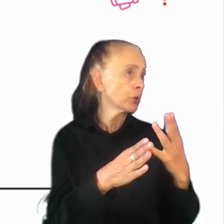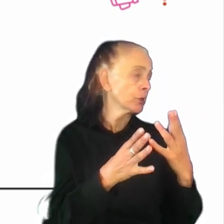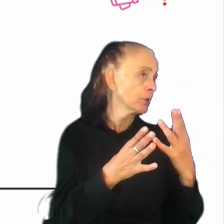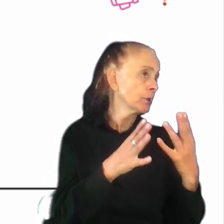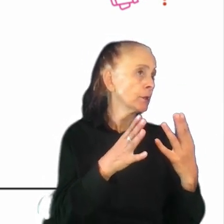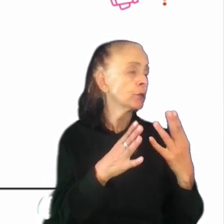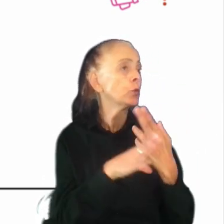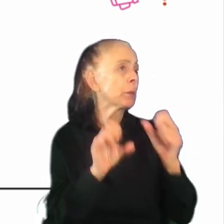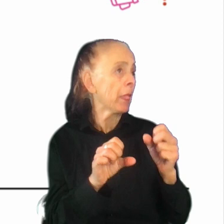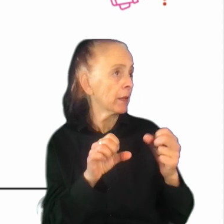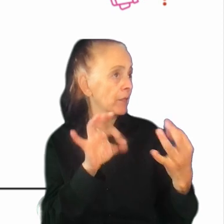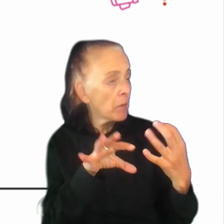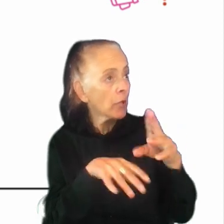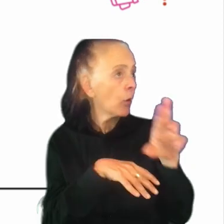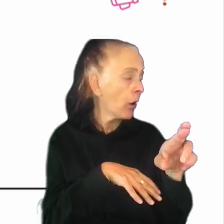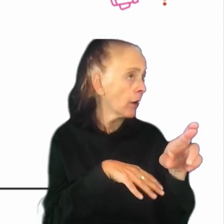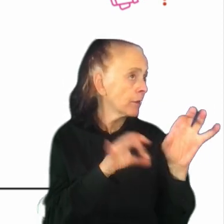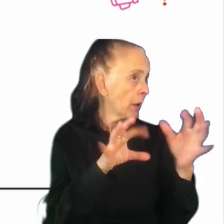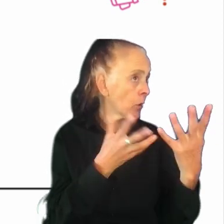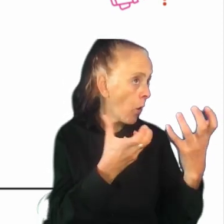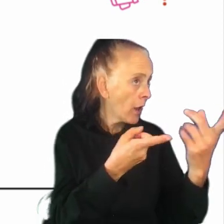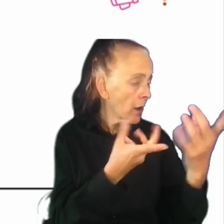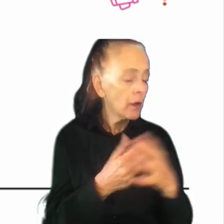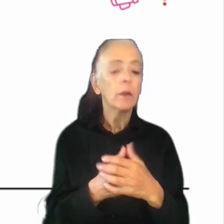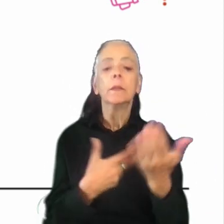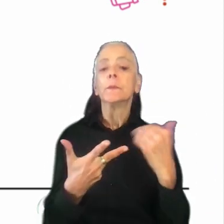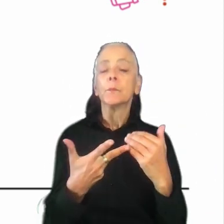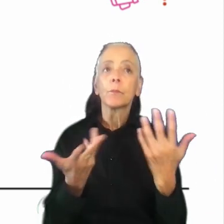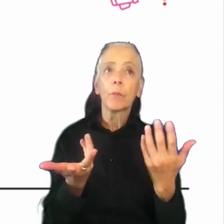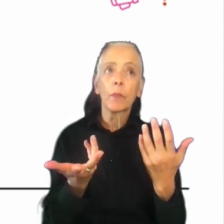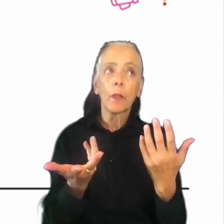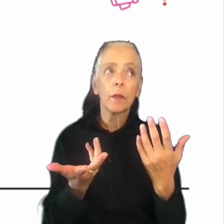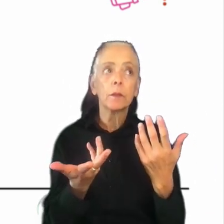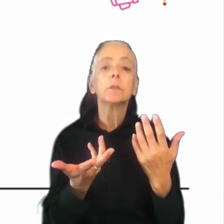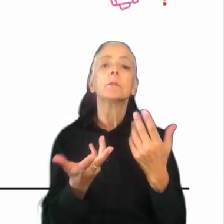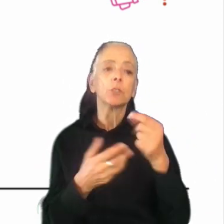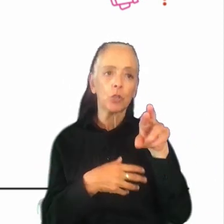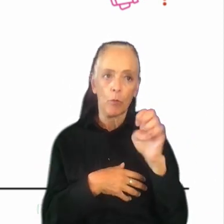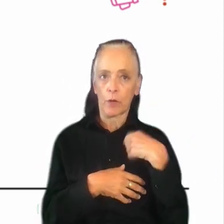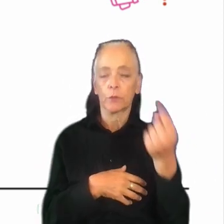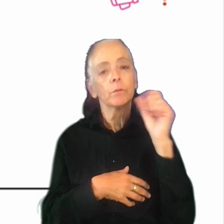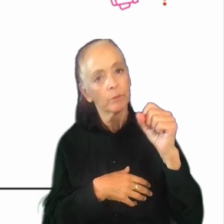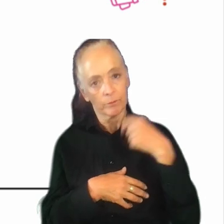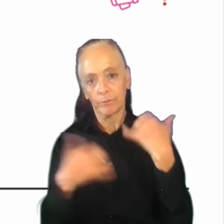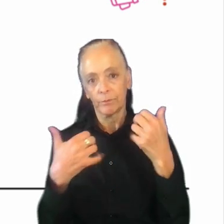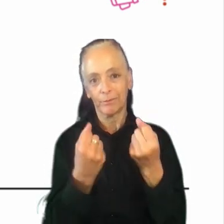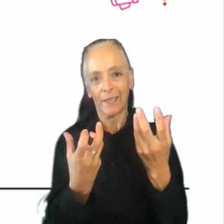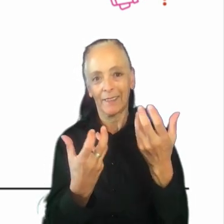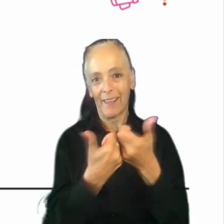usability feedback from me is it a genre understand yes this is a genre i've played many other games in